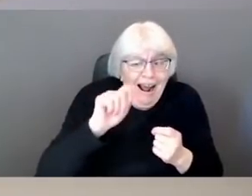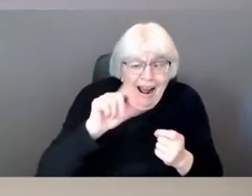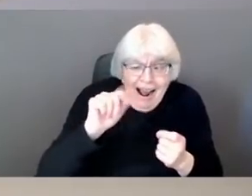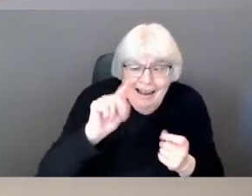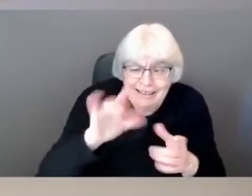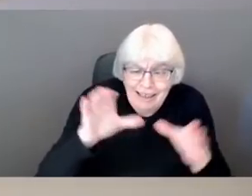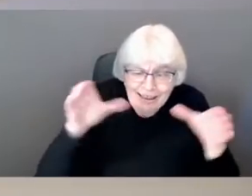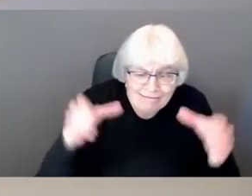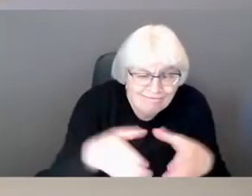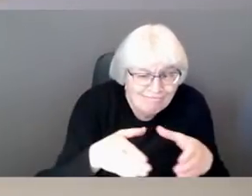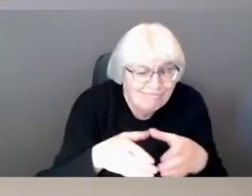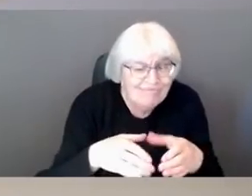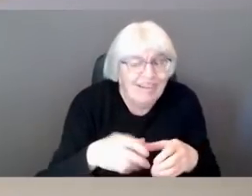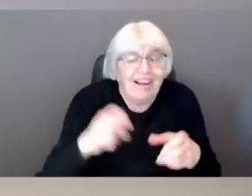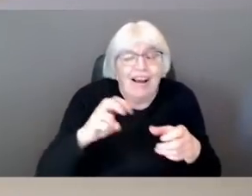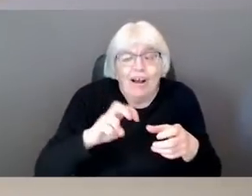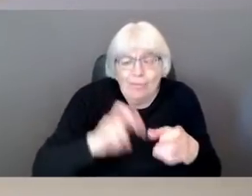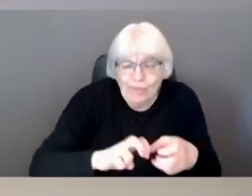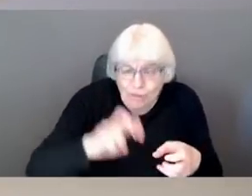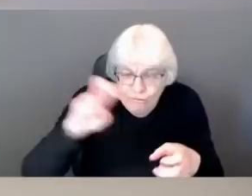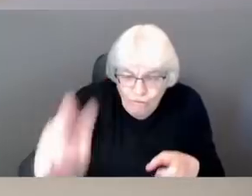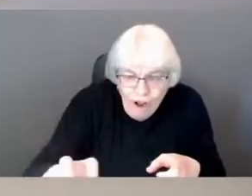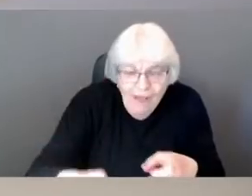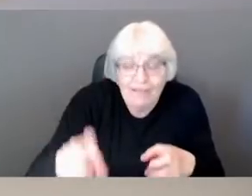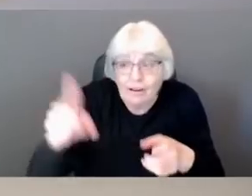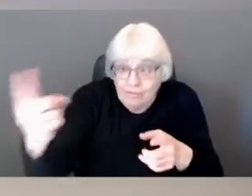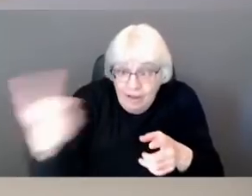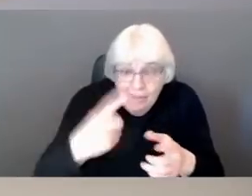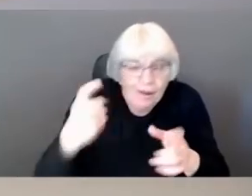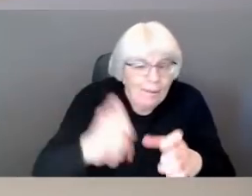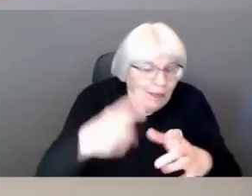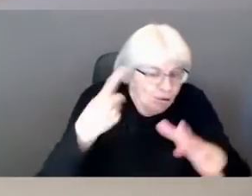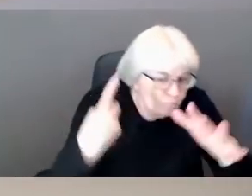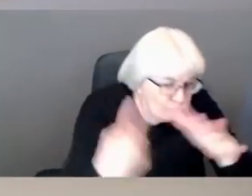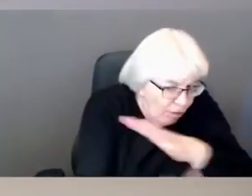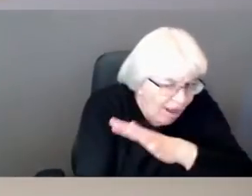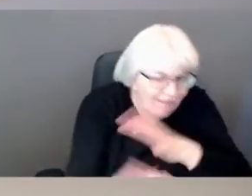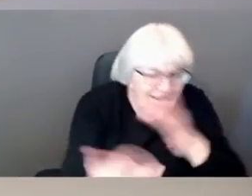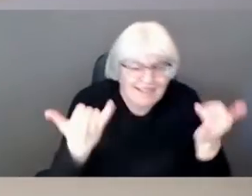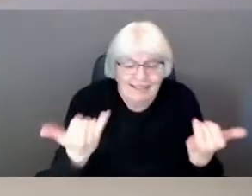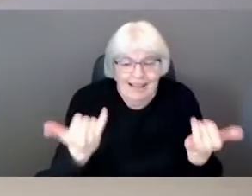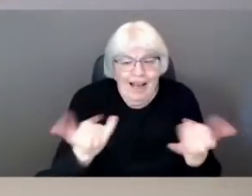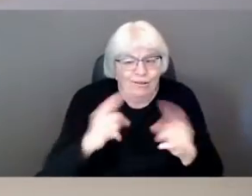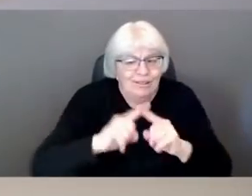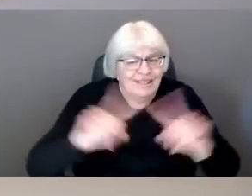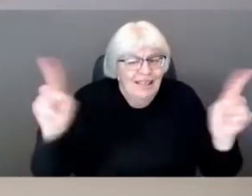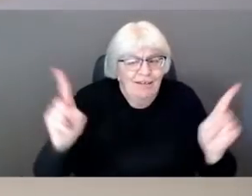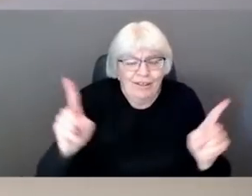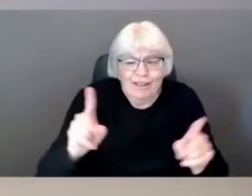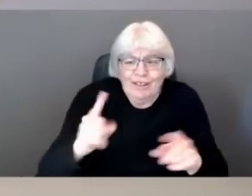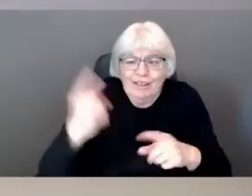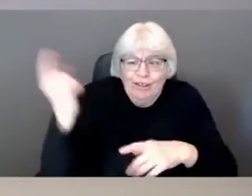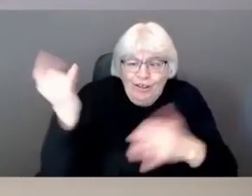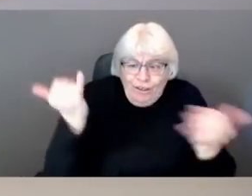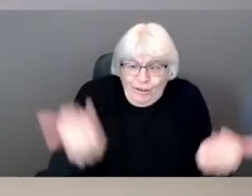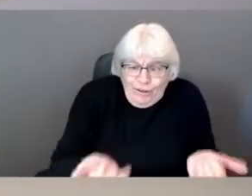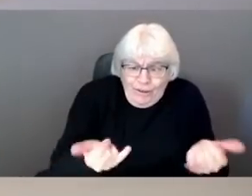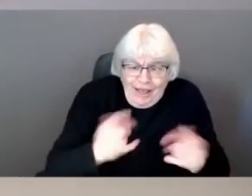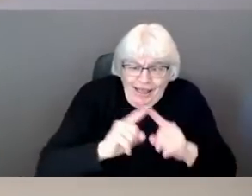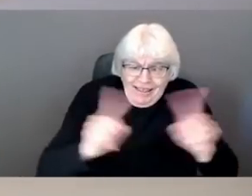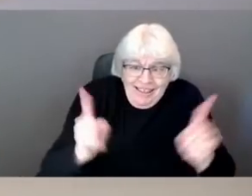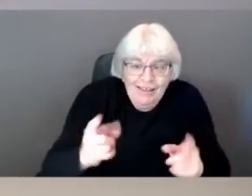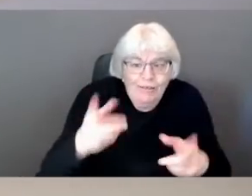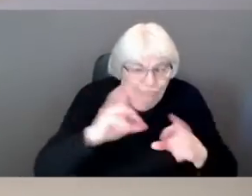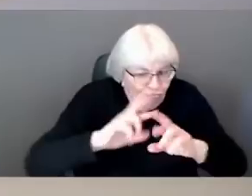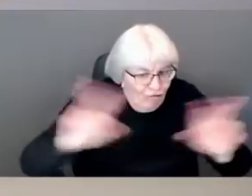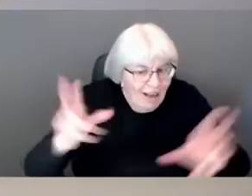in a very different position. We have majority of our islanders who are eligible, who are vaccinated, high percentage.